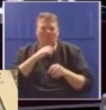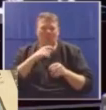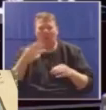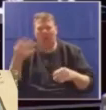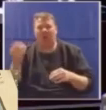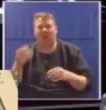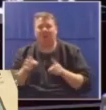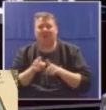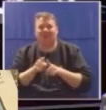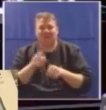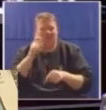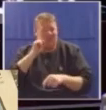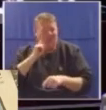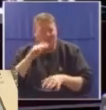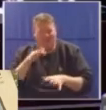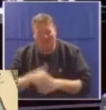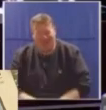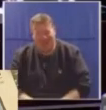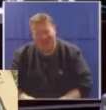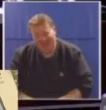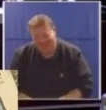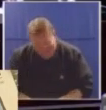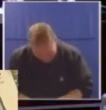like old people.